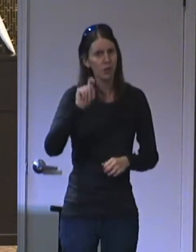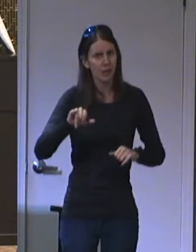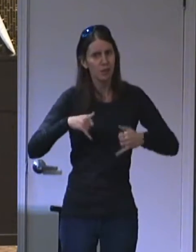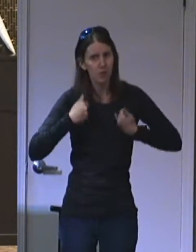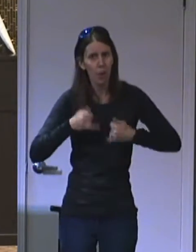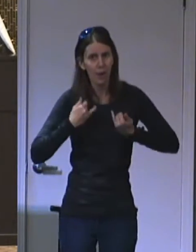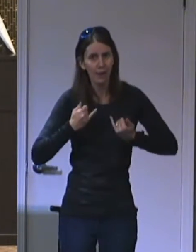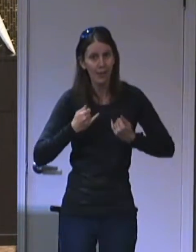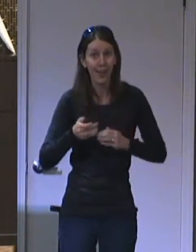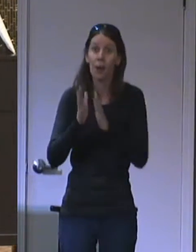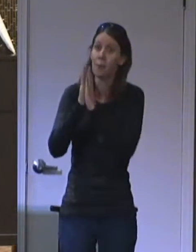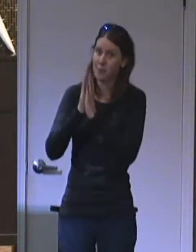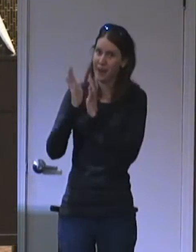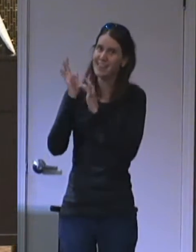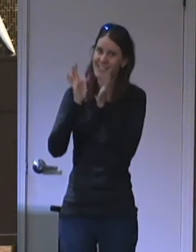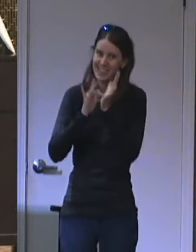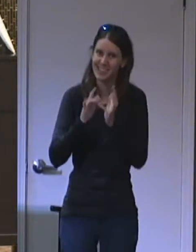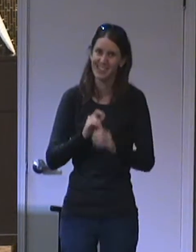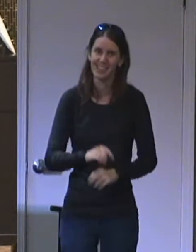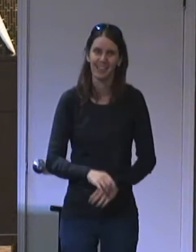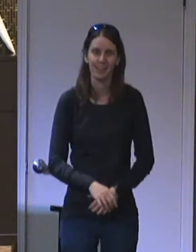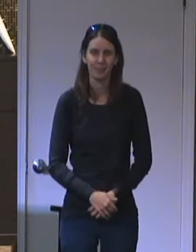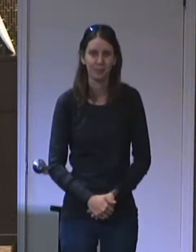some joy in your life? Go to Jesus.